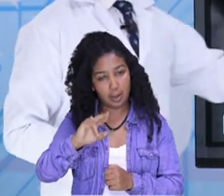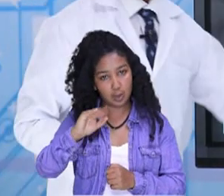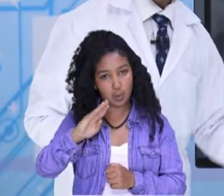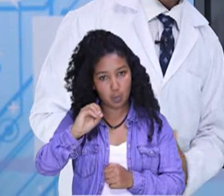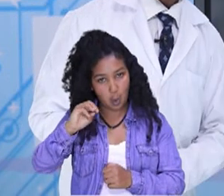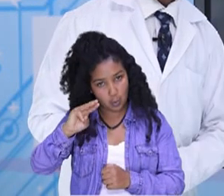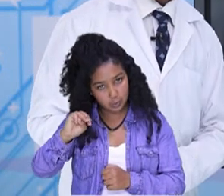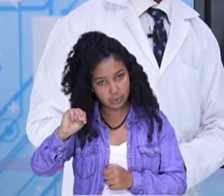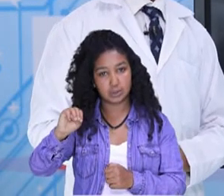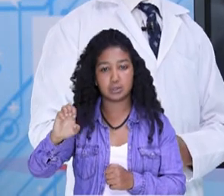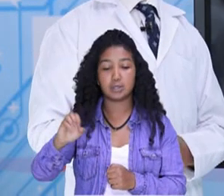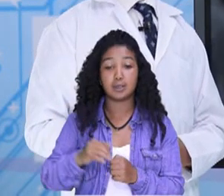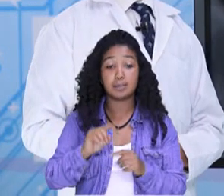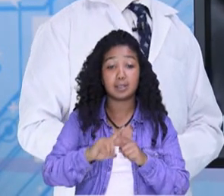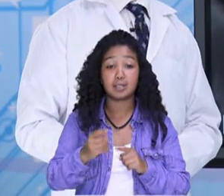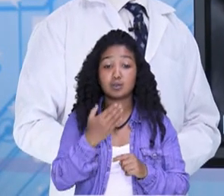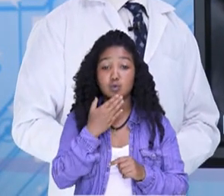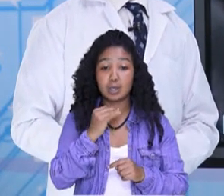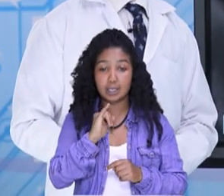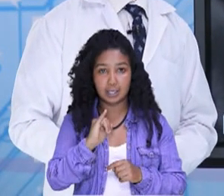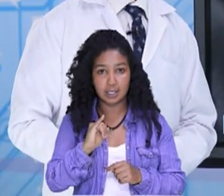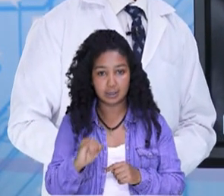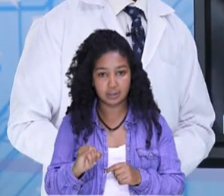But in DNA, the sugar is